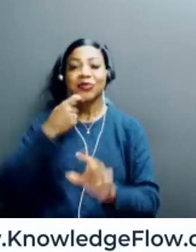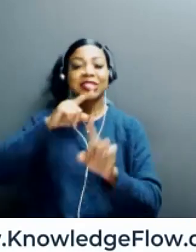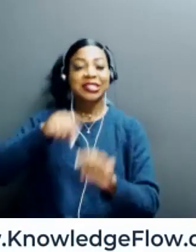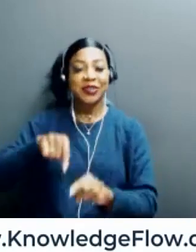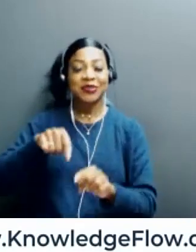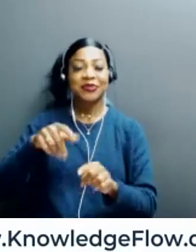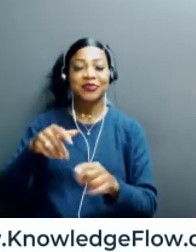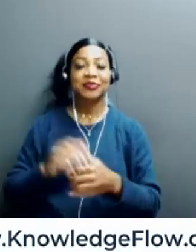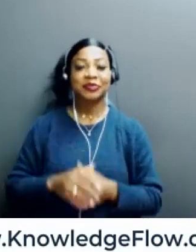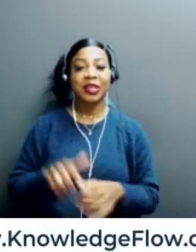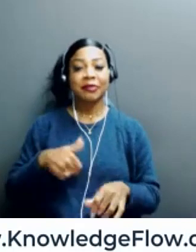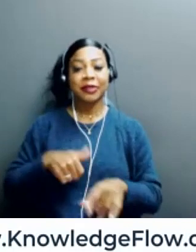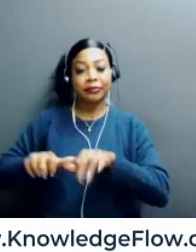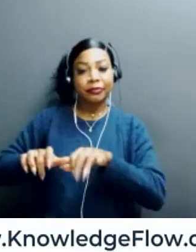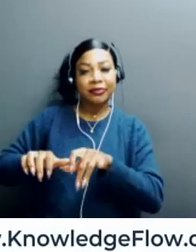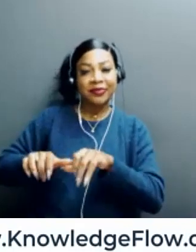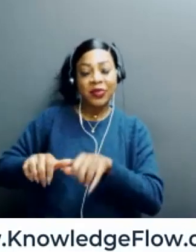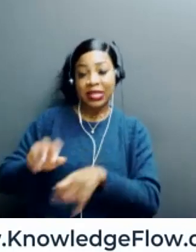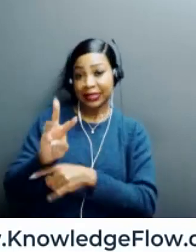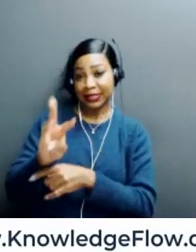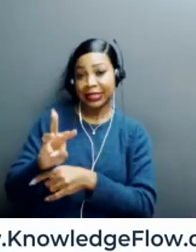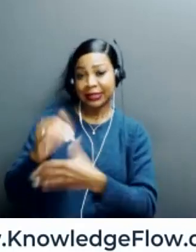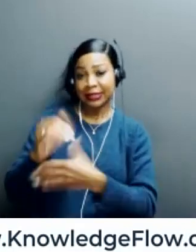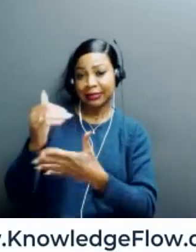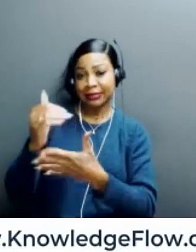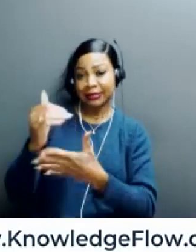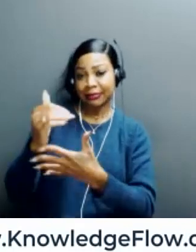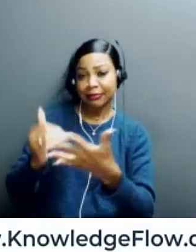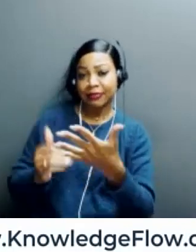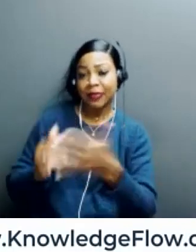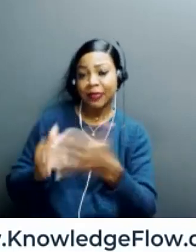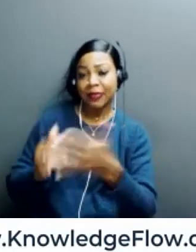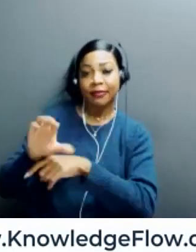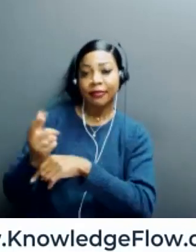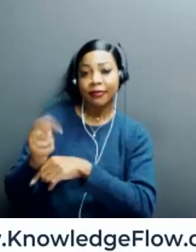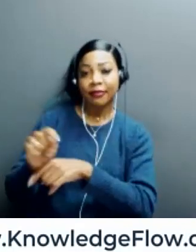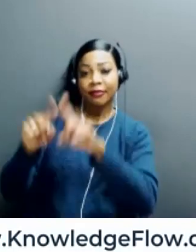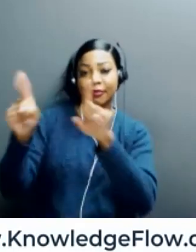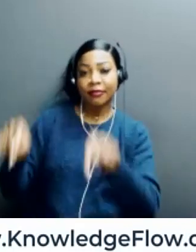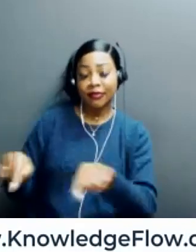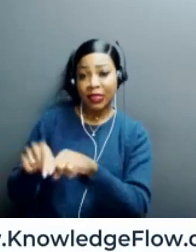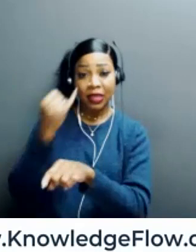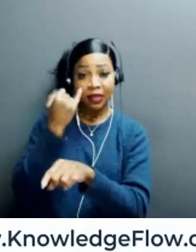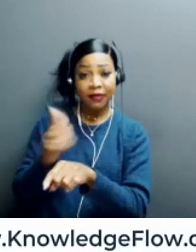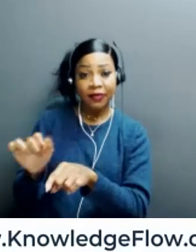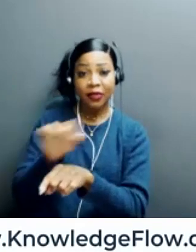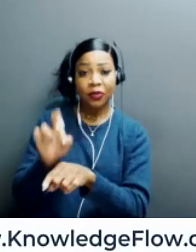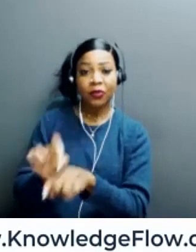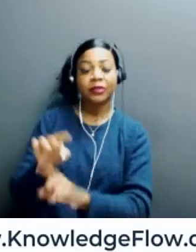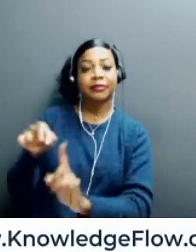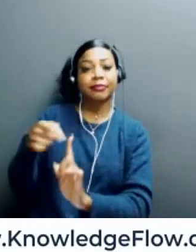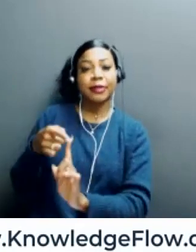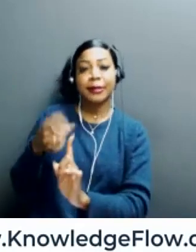I've typed those through six advice in the chat box and I'm going to put them here if anybody has any questions about